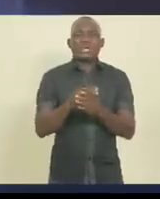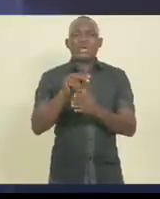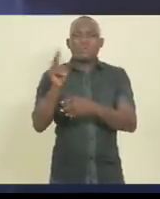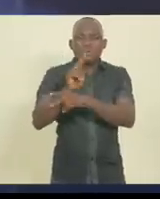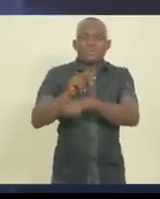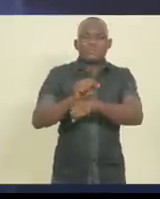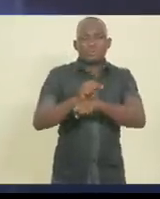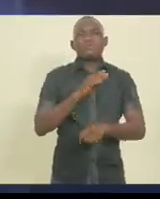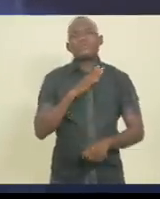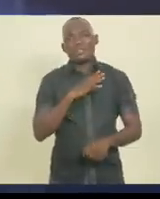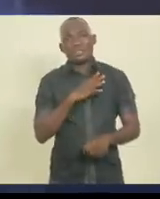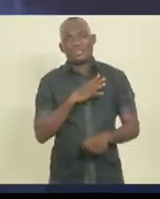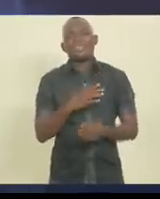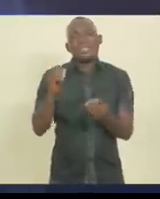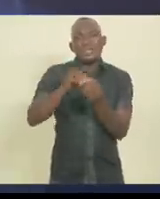I am going to give you